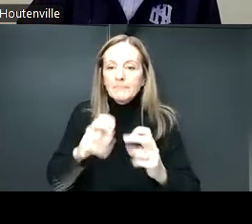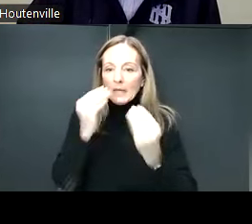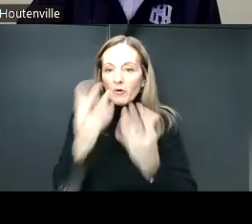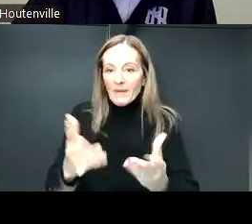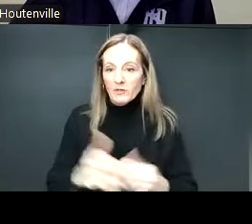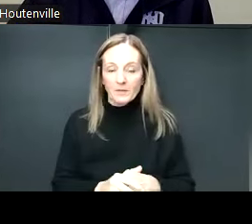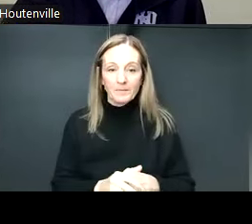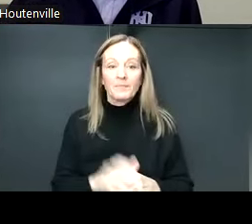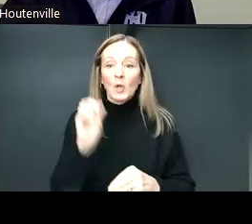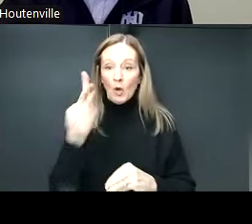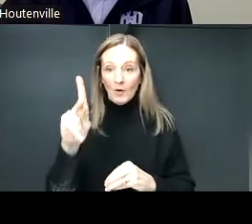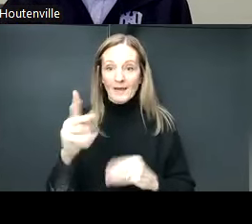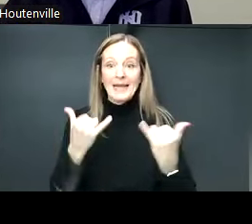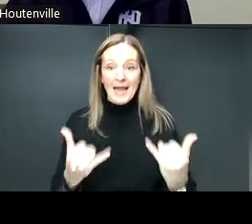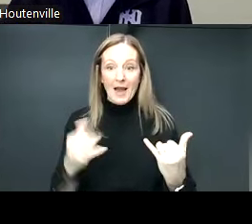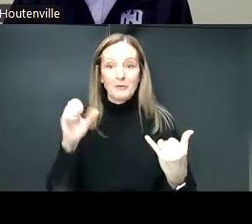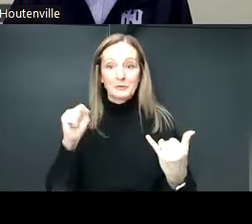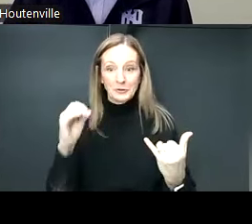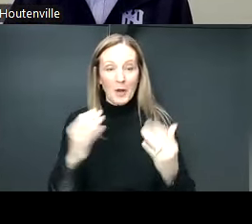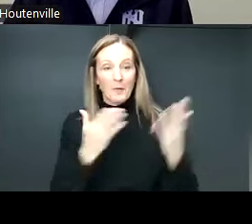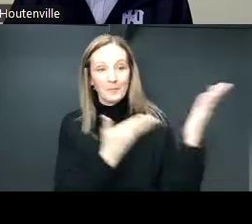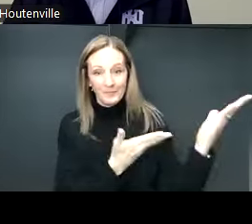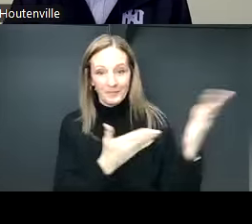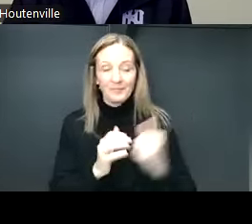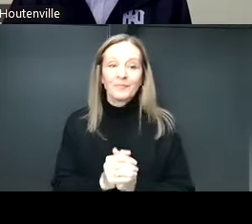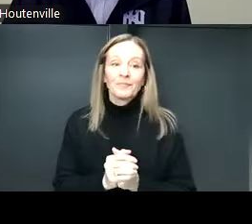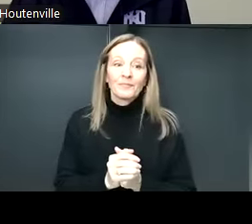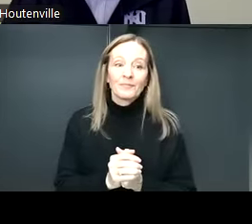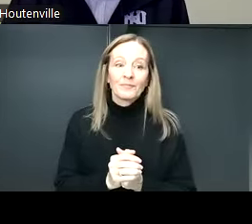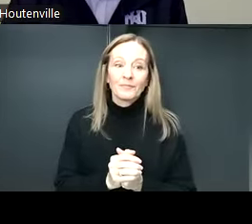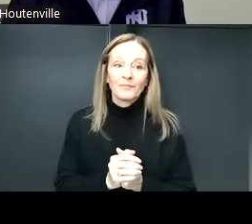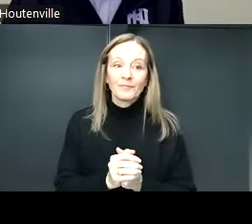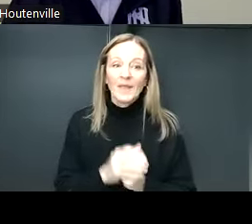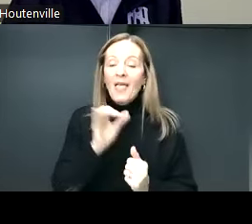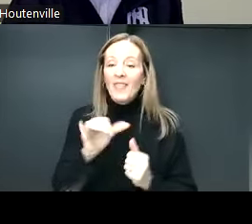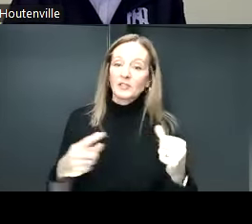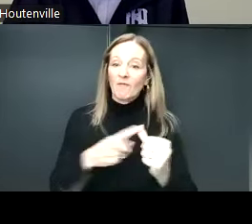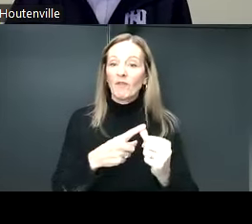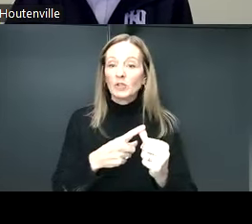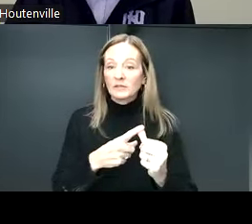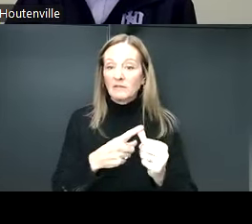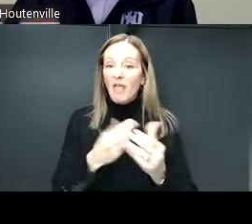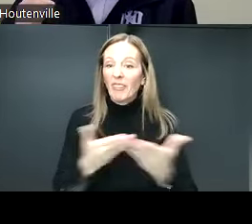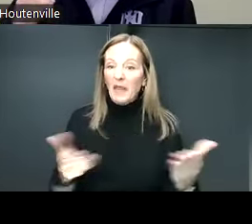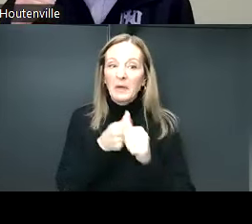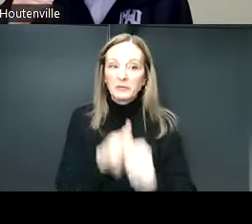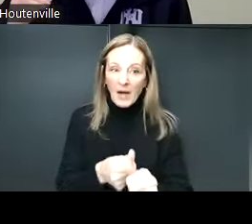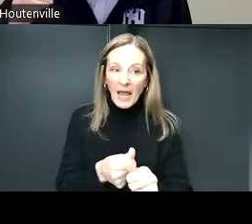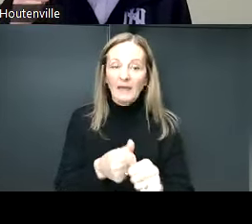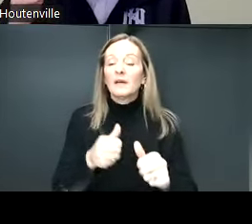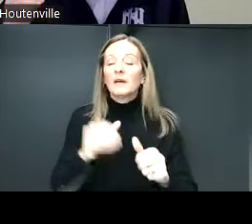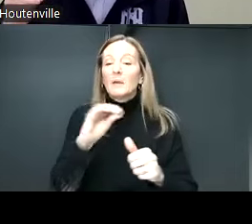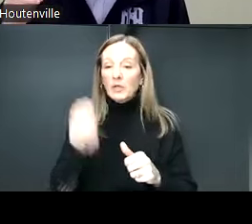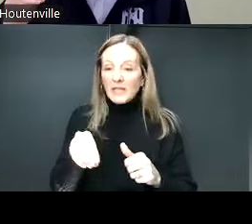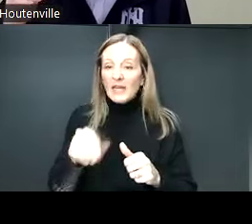All right. So employment to population ratio, this is the first indicator that we track. It's basically the percentage who